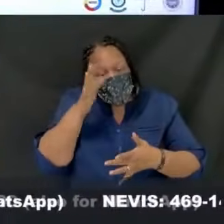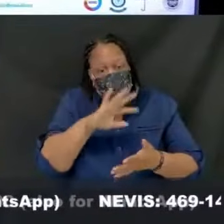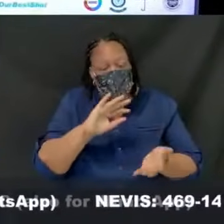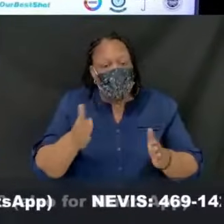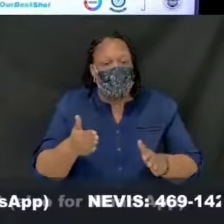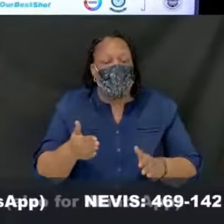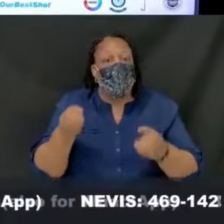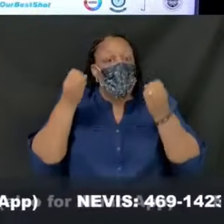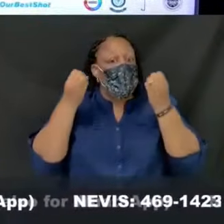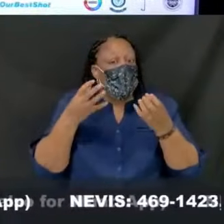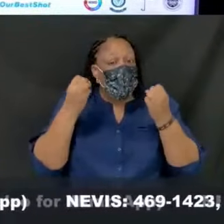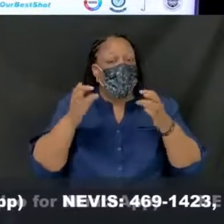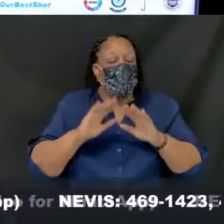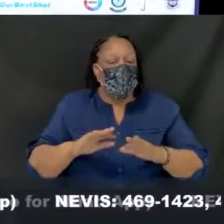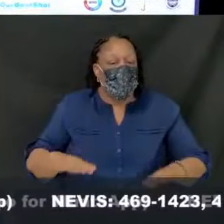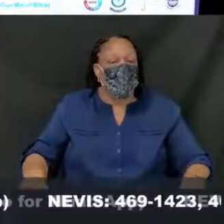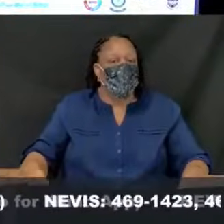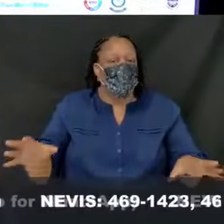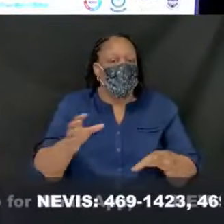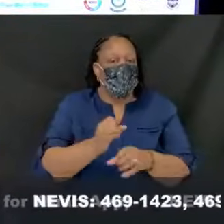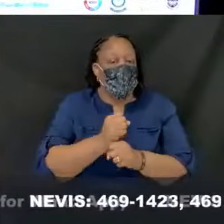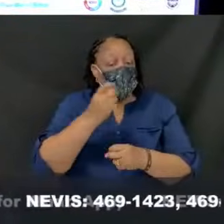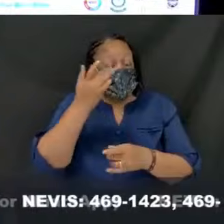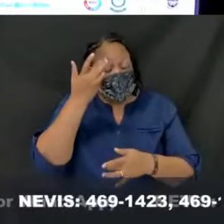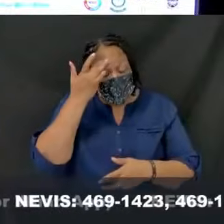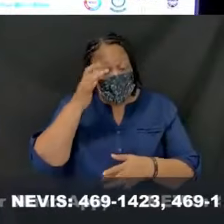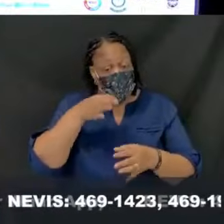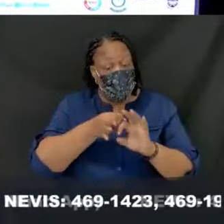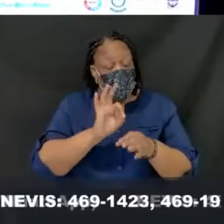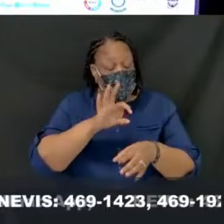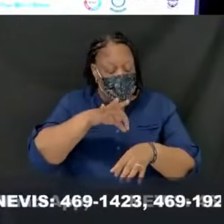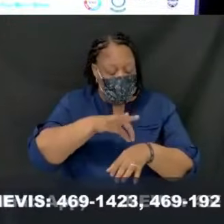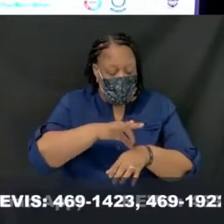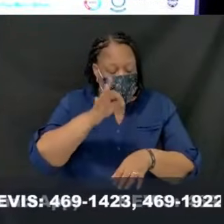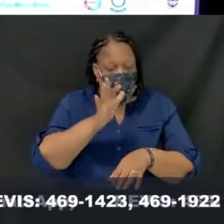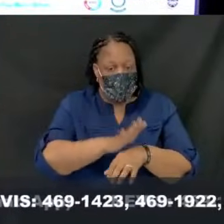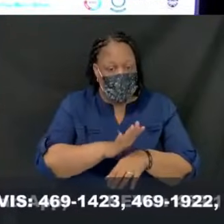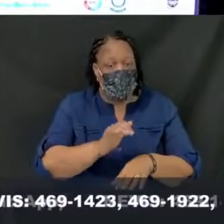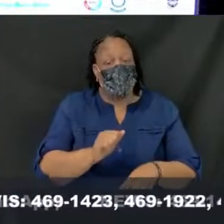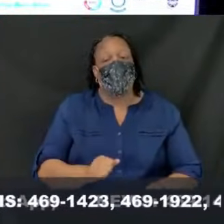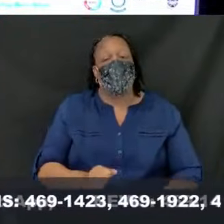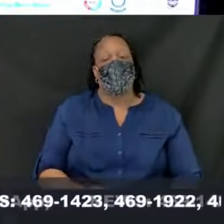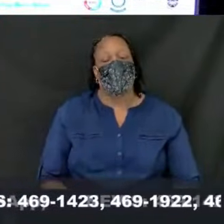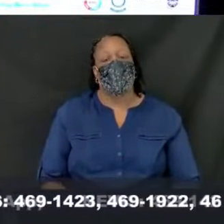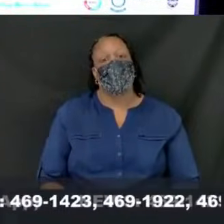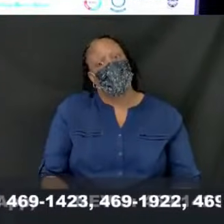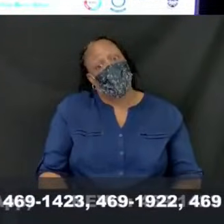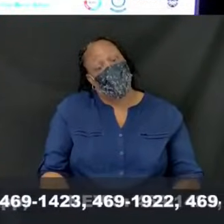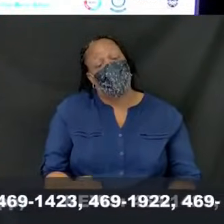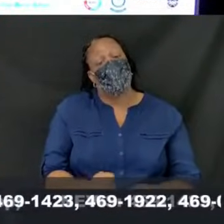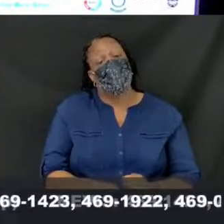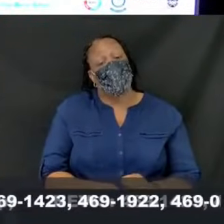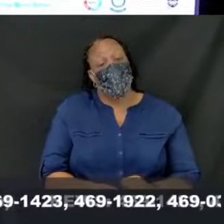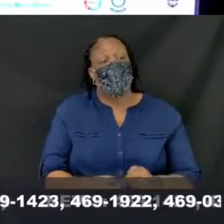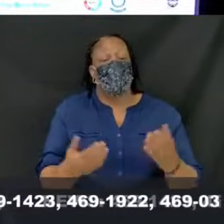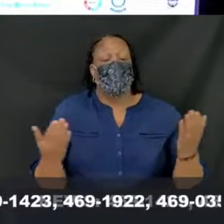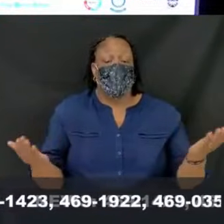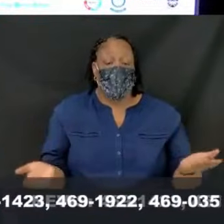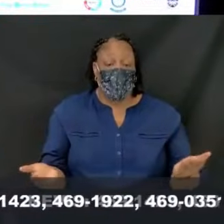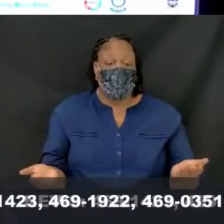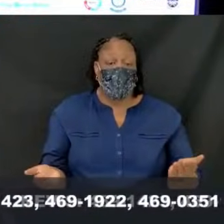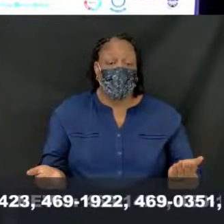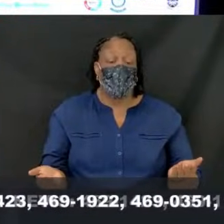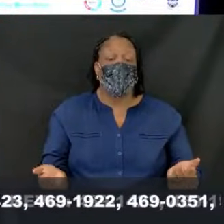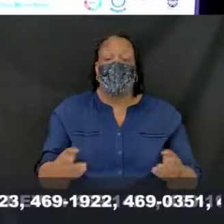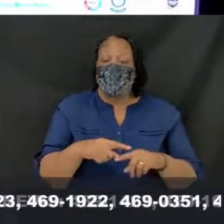we do not see the need to have a mandate for vaccines at this point, given the privileged position that we are in